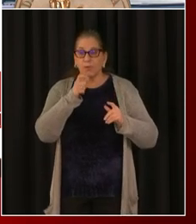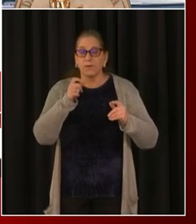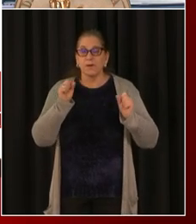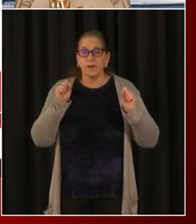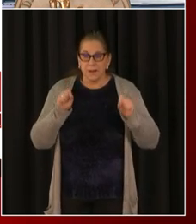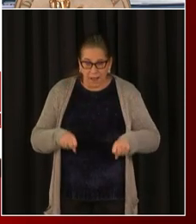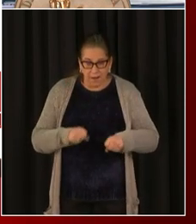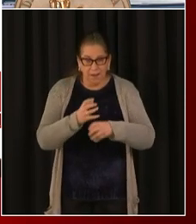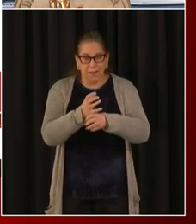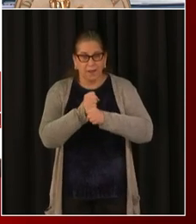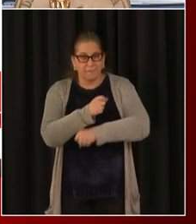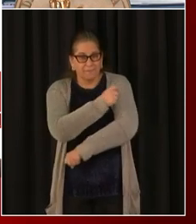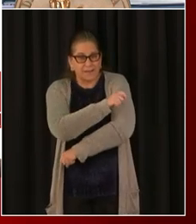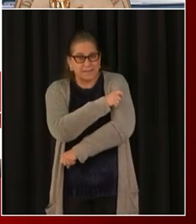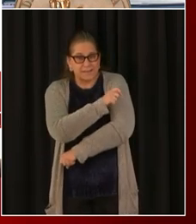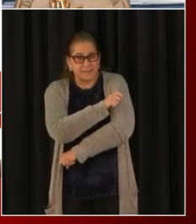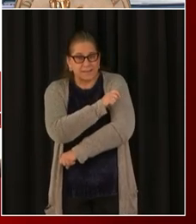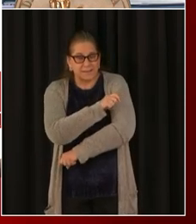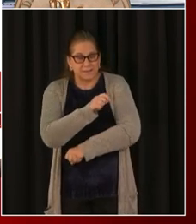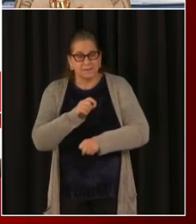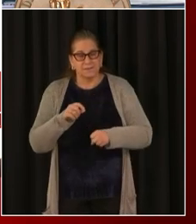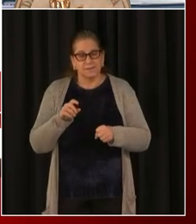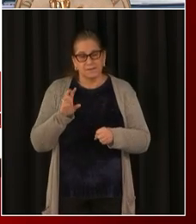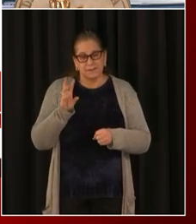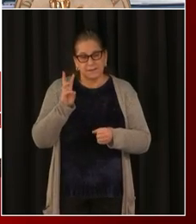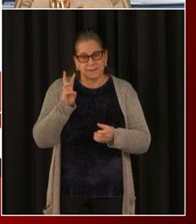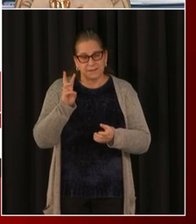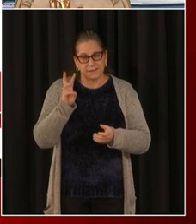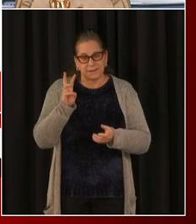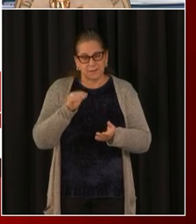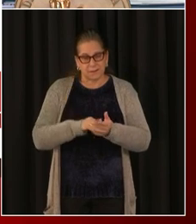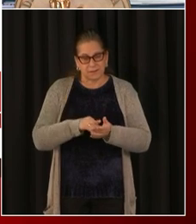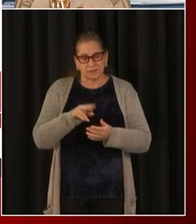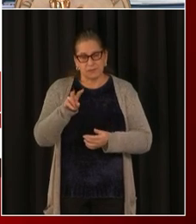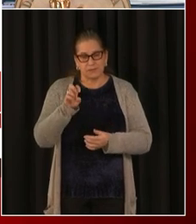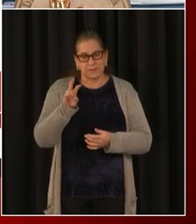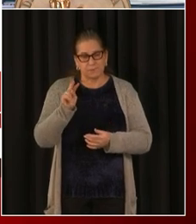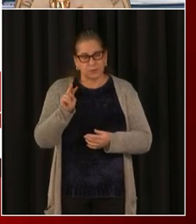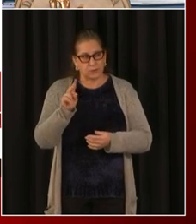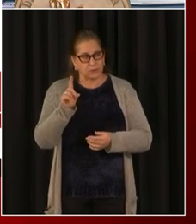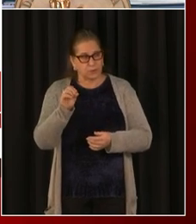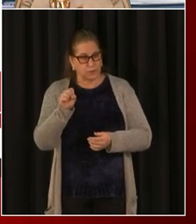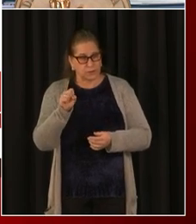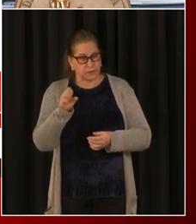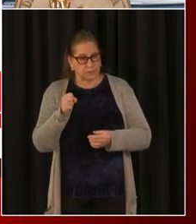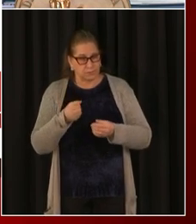26,672 doses have been administered in DC. We have received